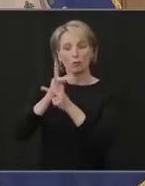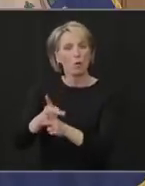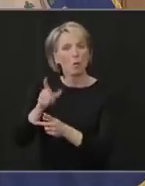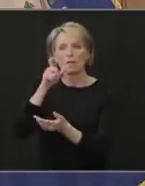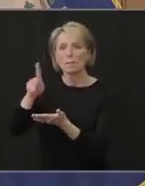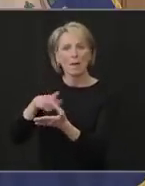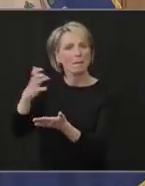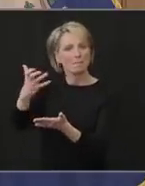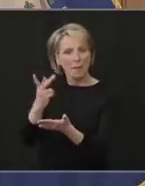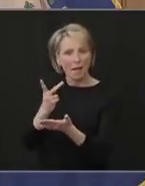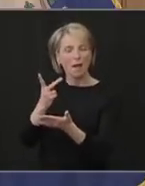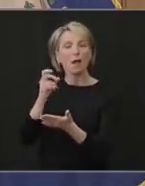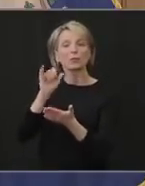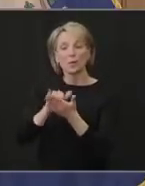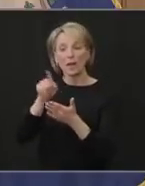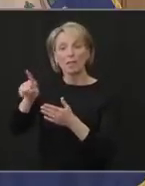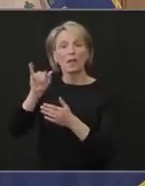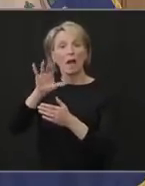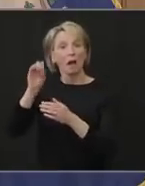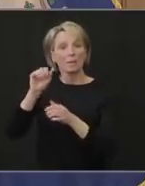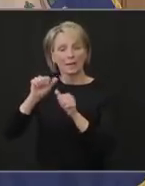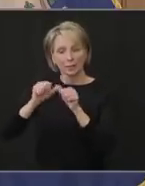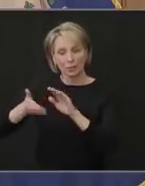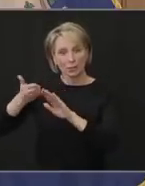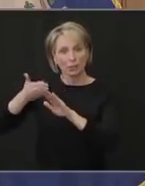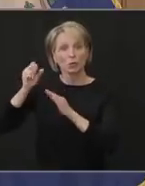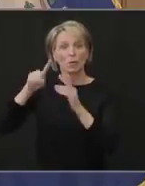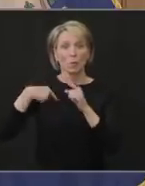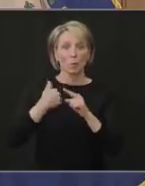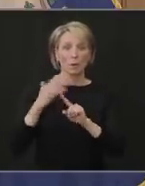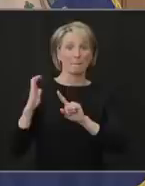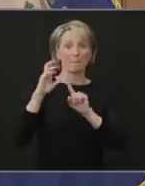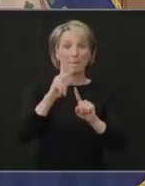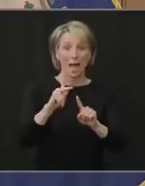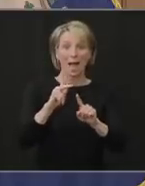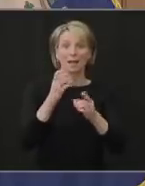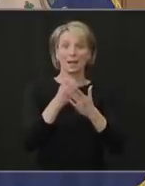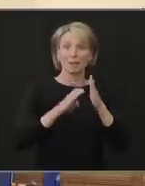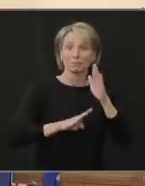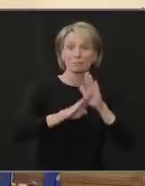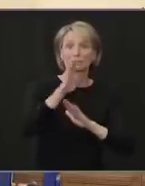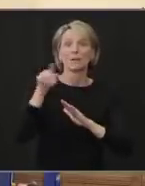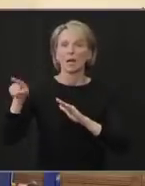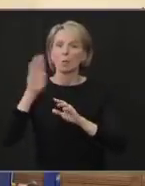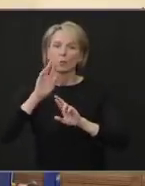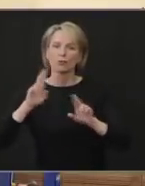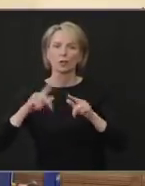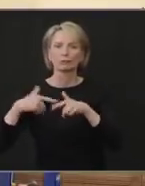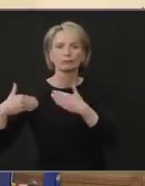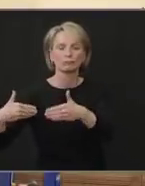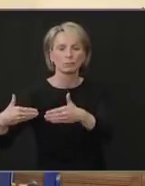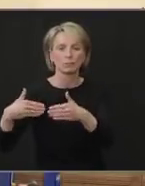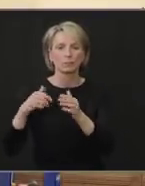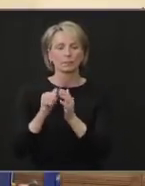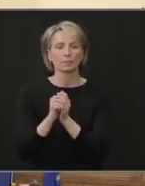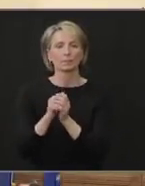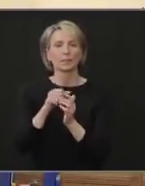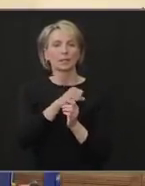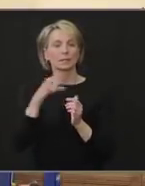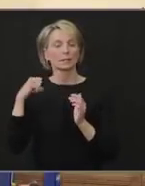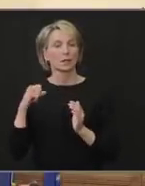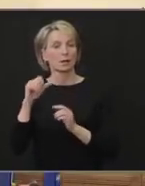to start up again. We're on the backside of this crisis. If I may, Governor. The governor, as you know, has issued